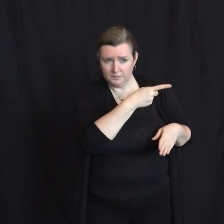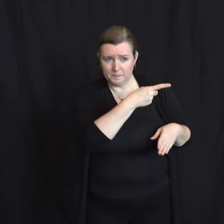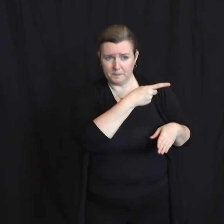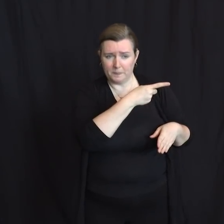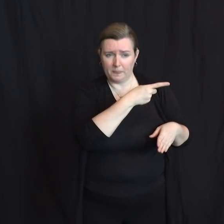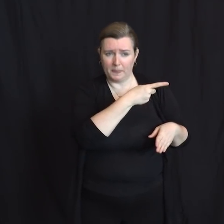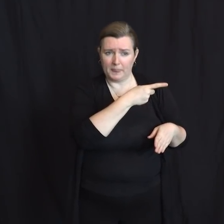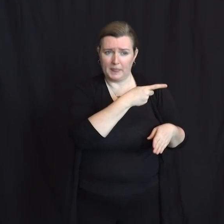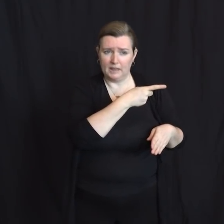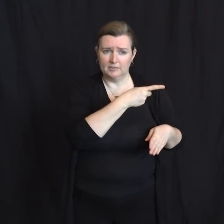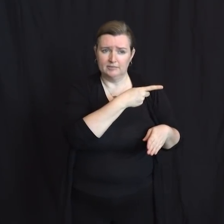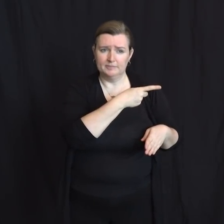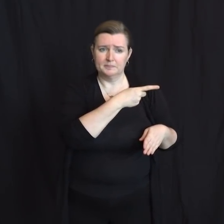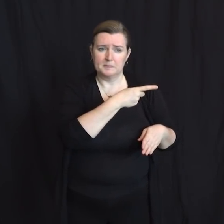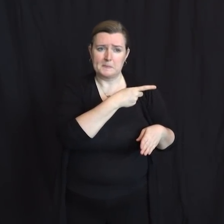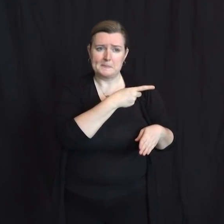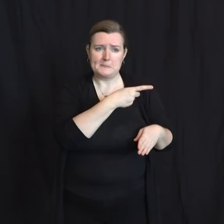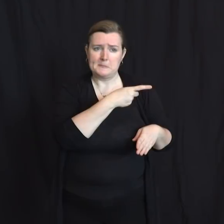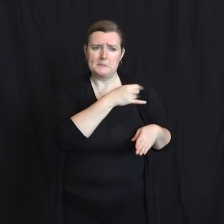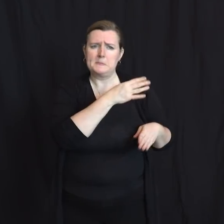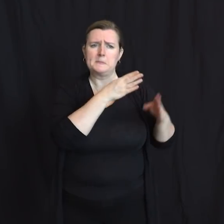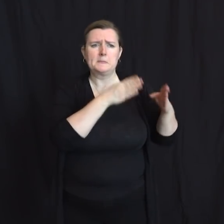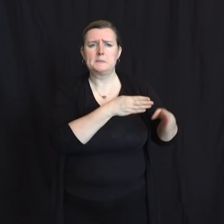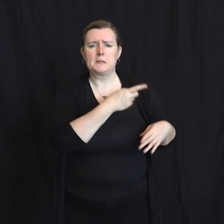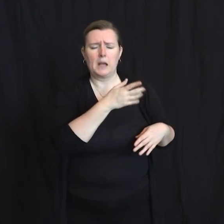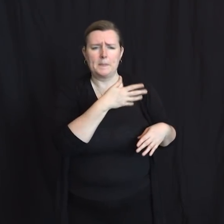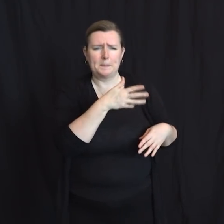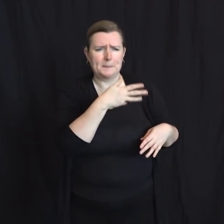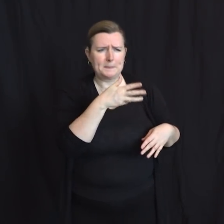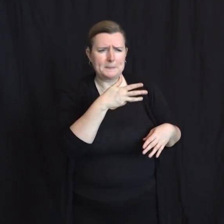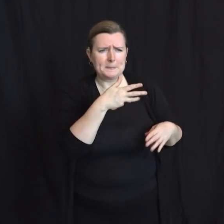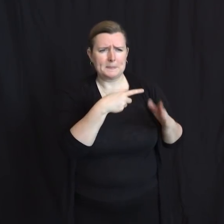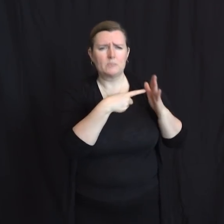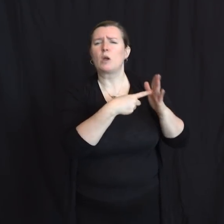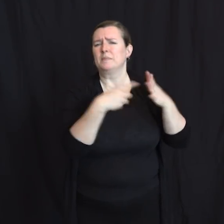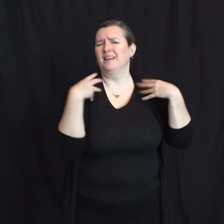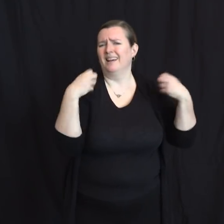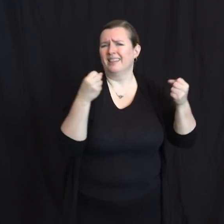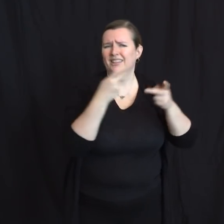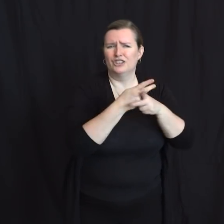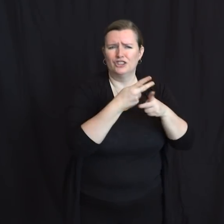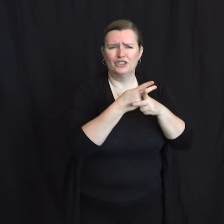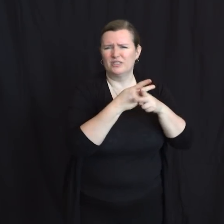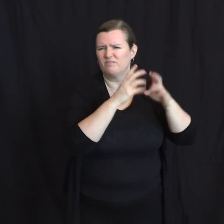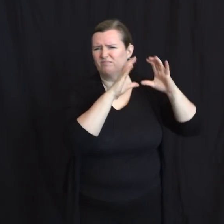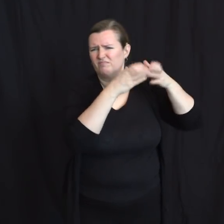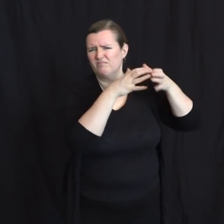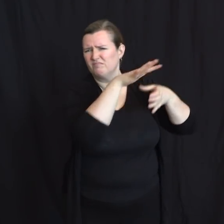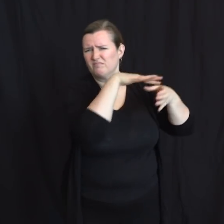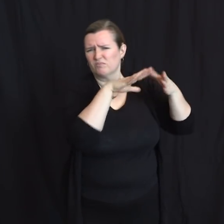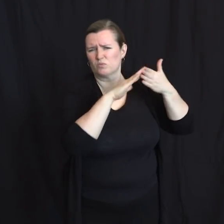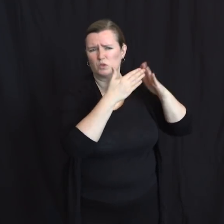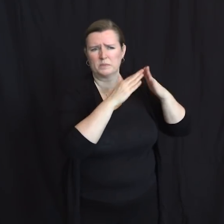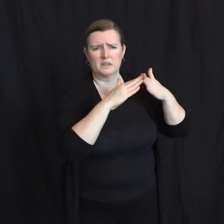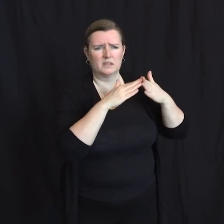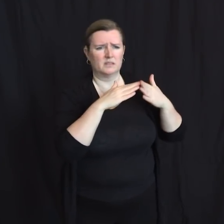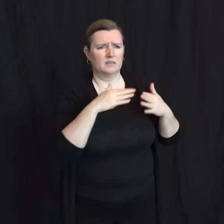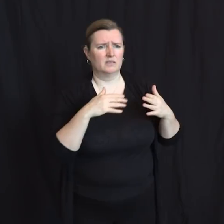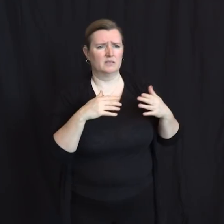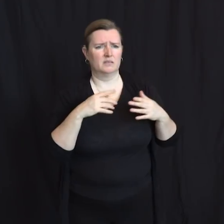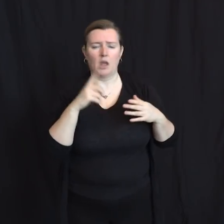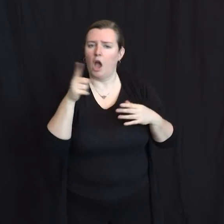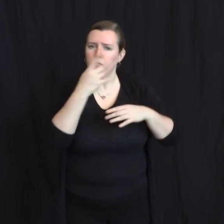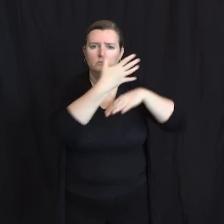a particular healthcare community. And we've done a lot for this community, but they are perpetually running